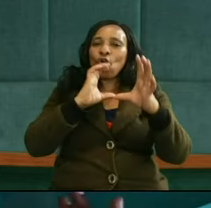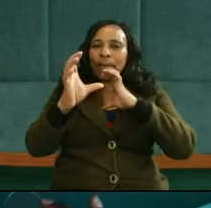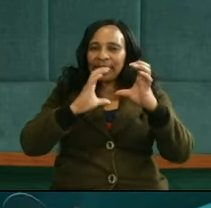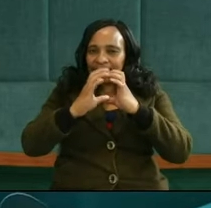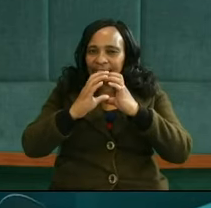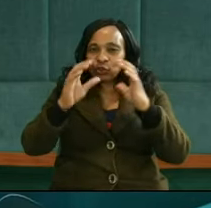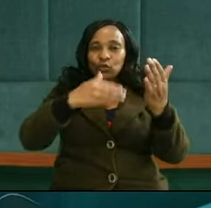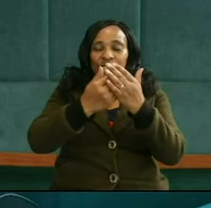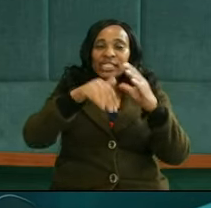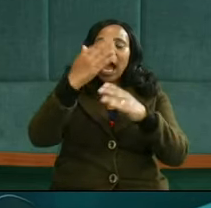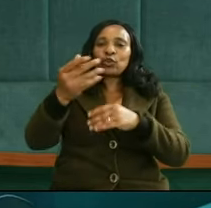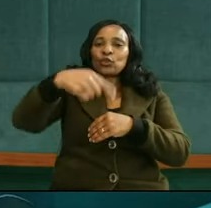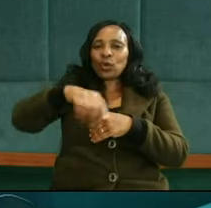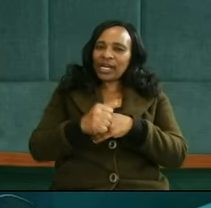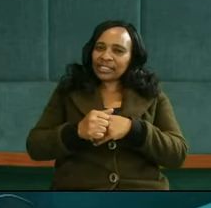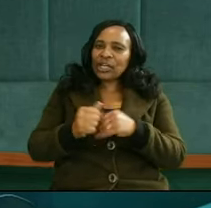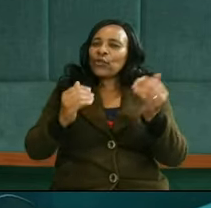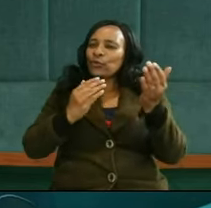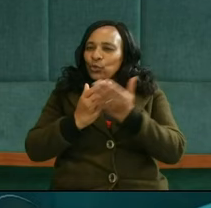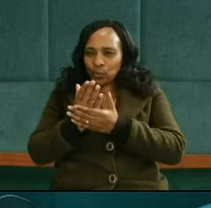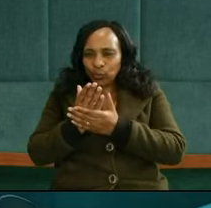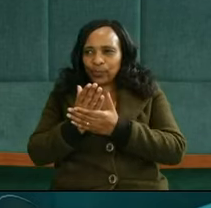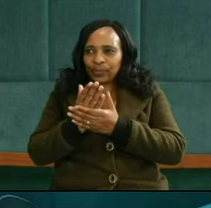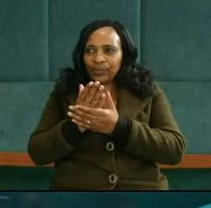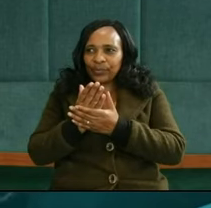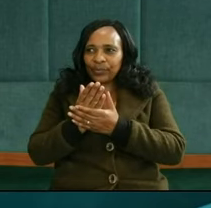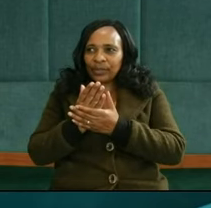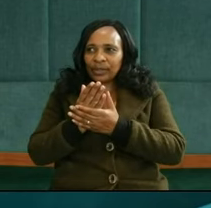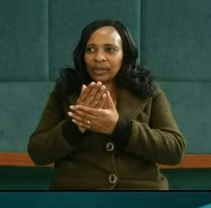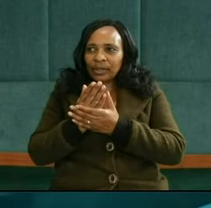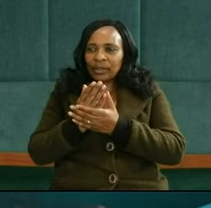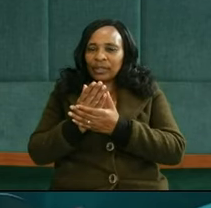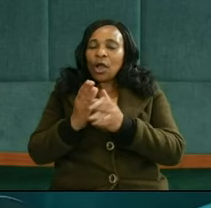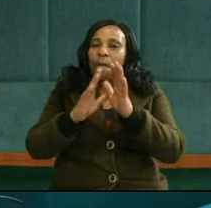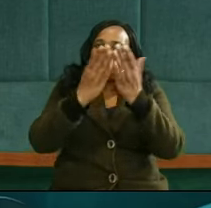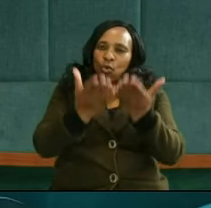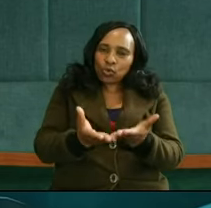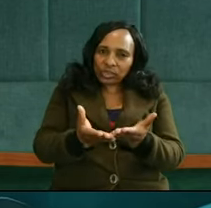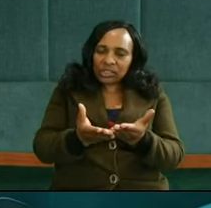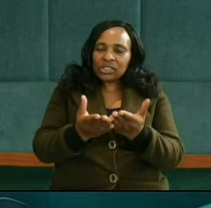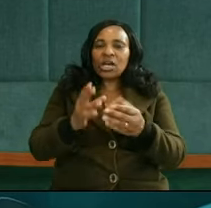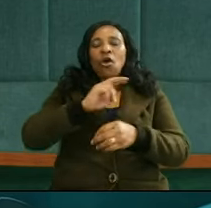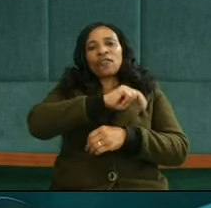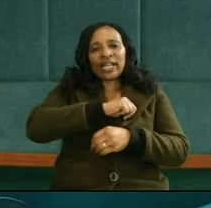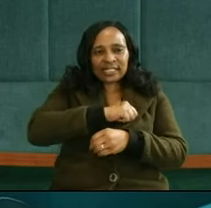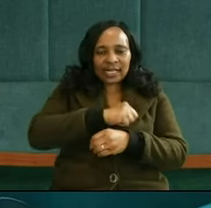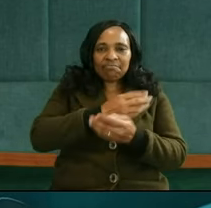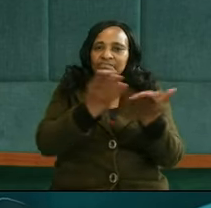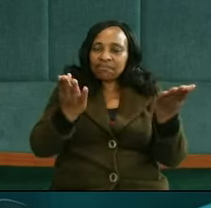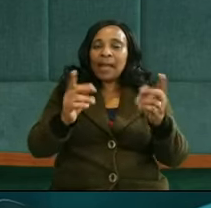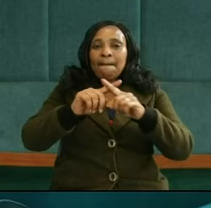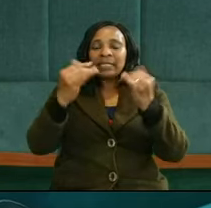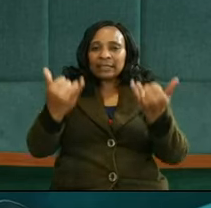out to us through dreams and visions and even through the book of nature. But in our case of